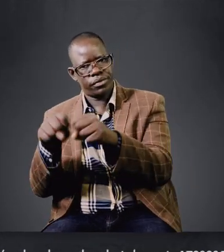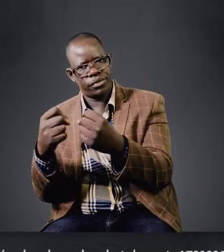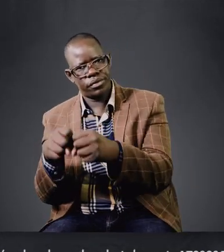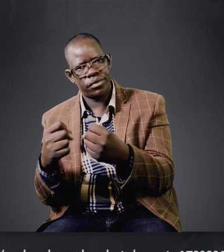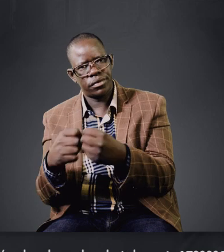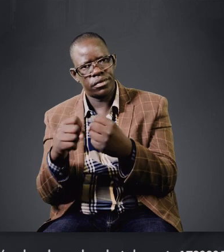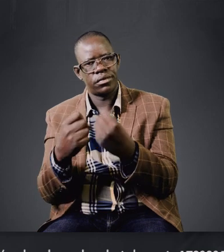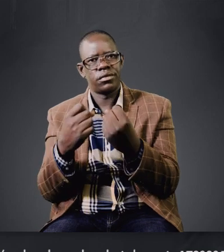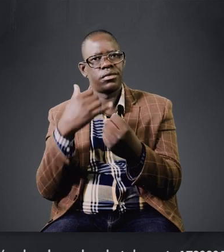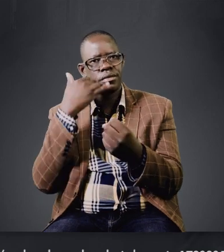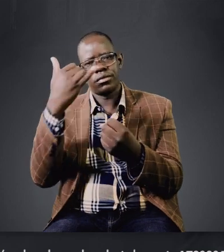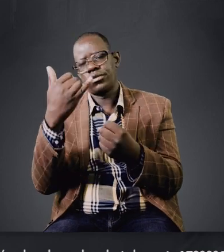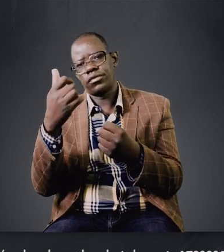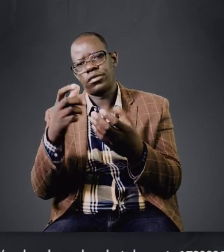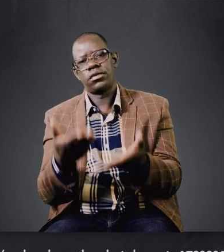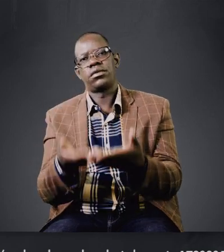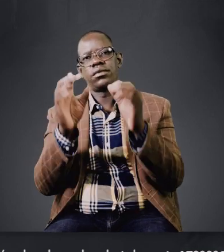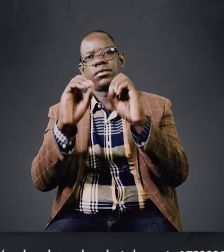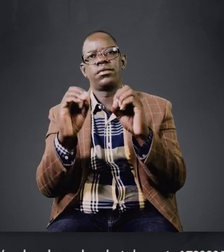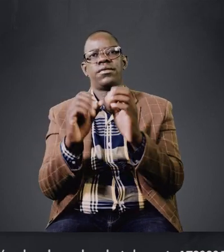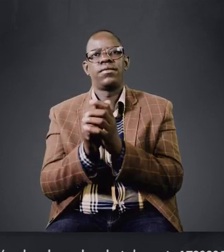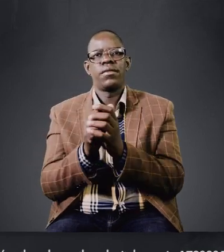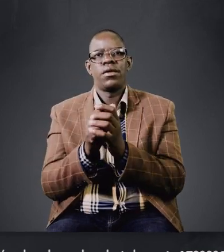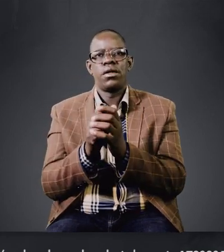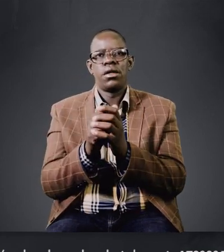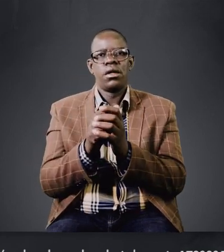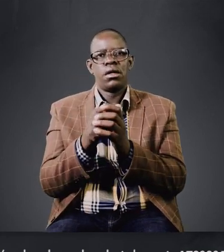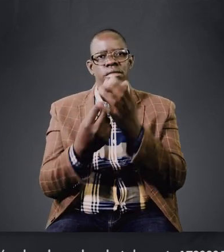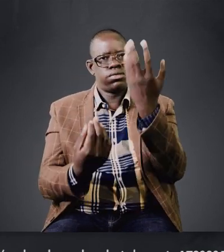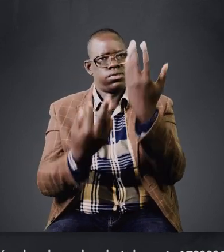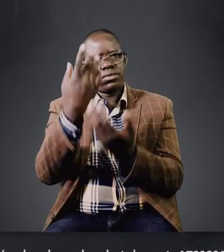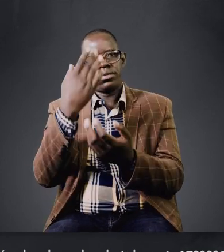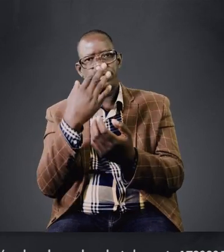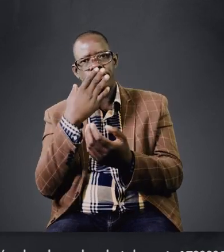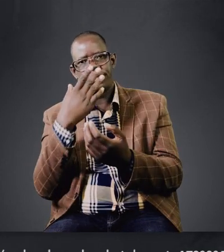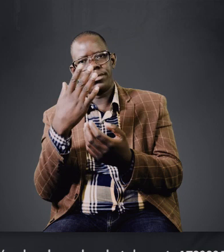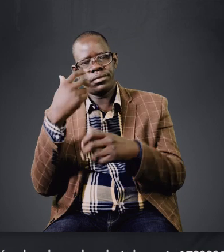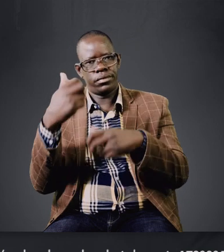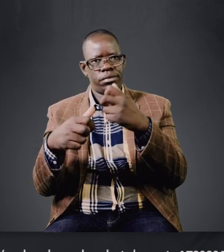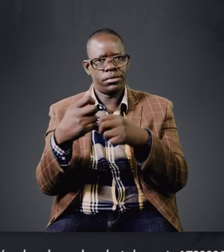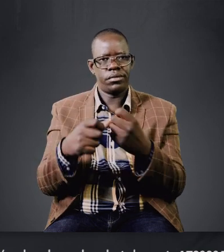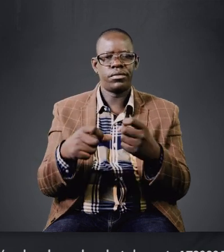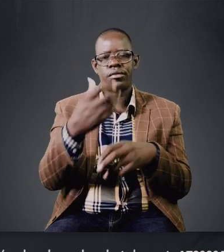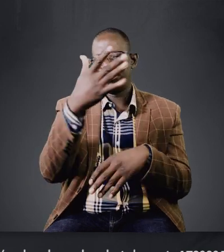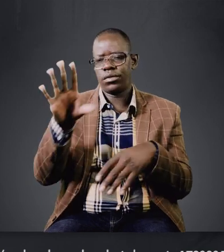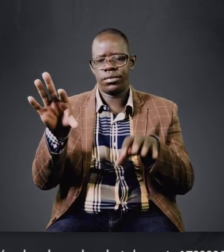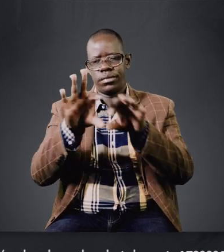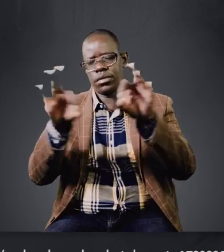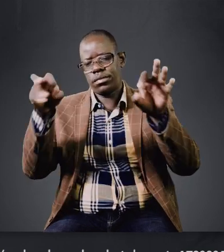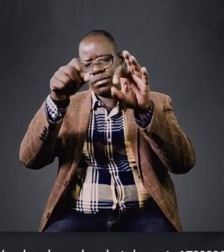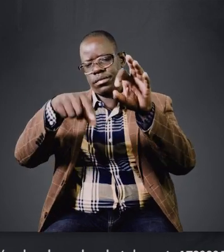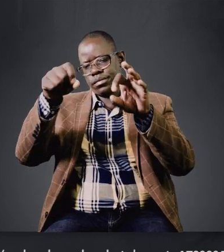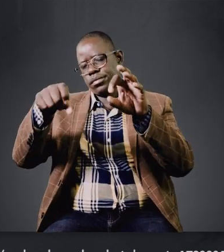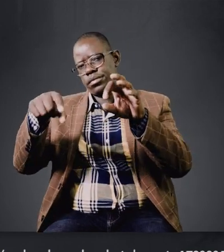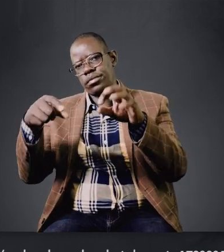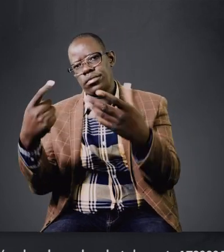people cannot phone for help. Smoke from fires can cause breathing problems. Water pipes can burst, leaving